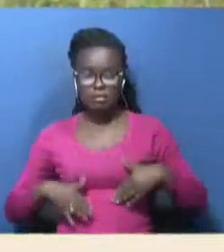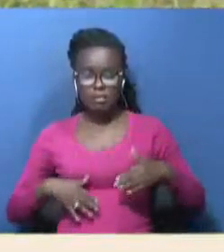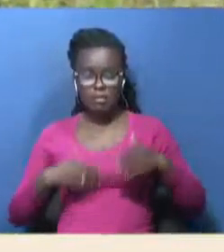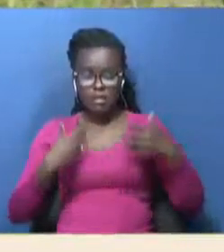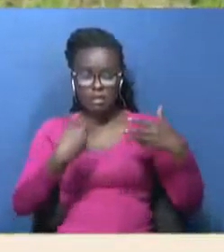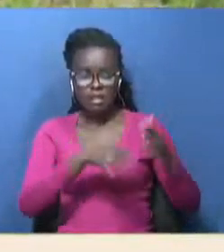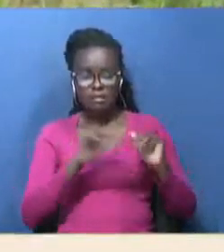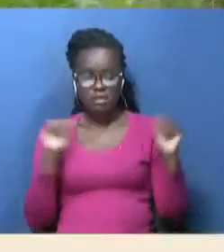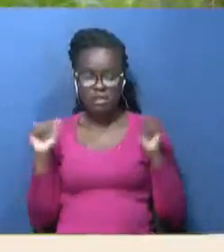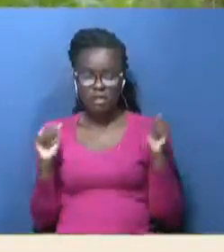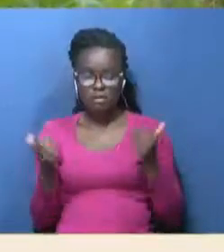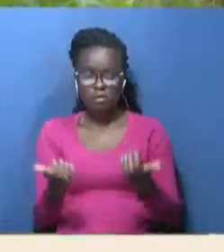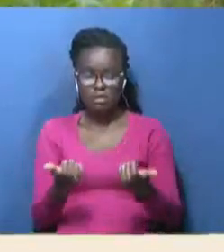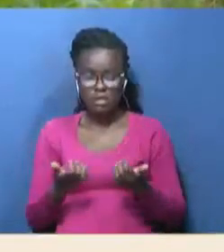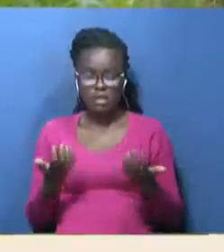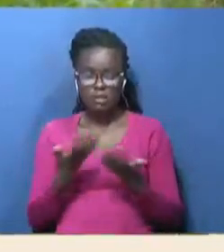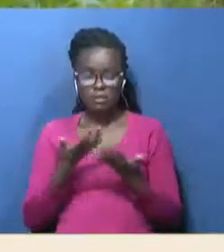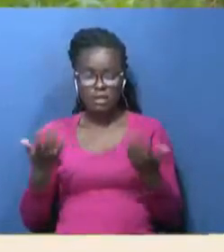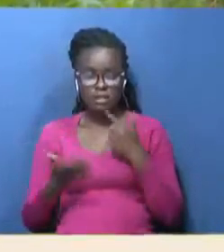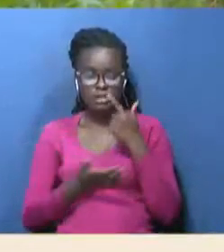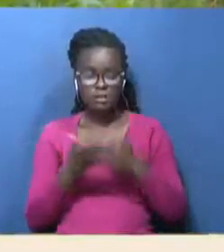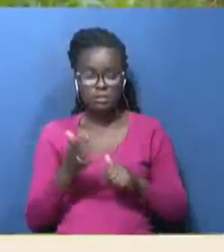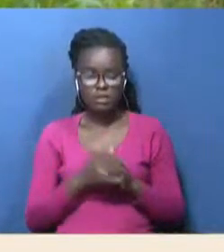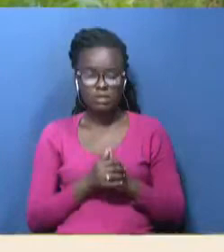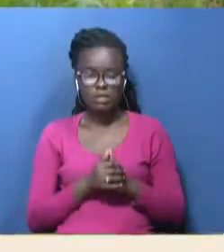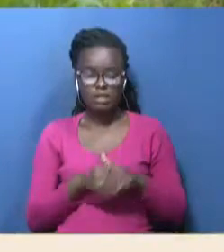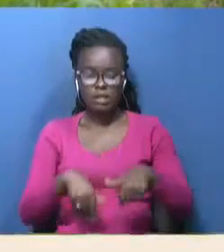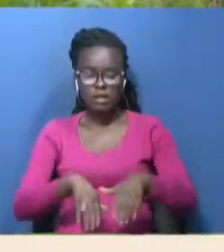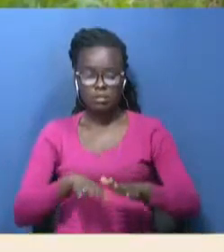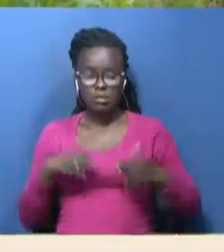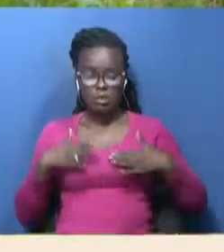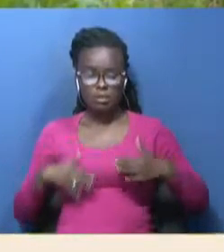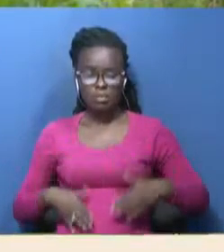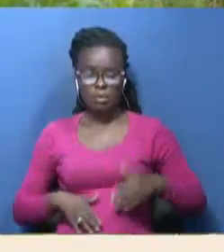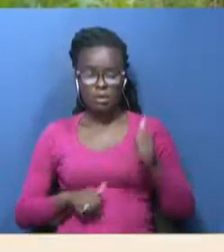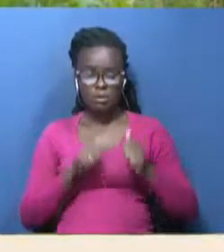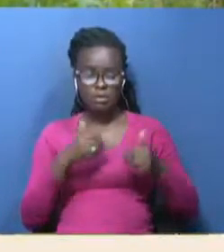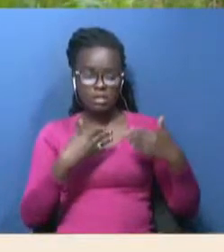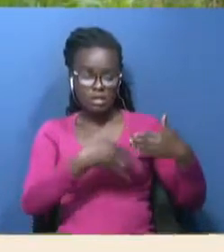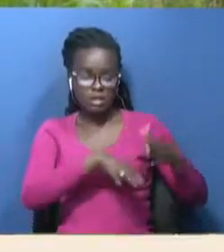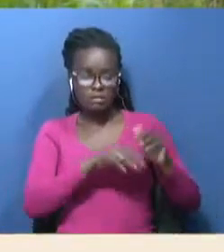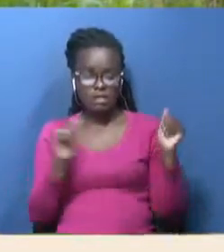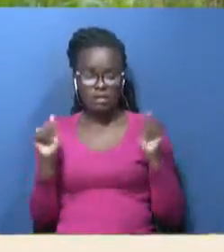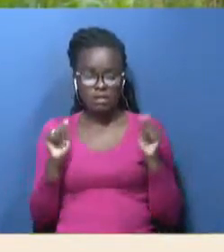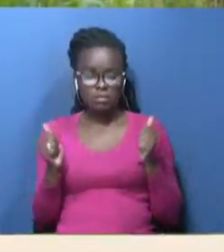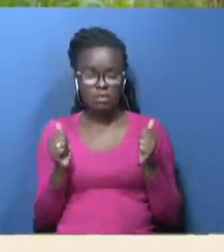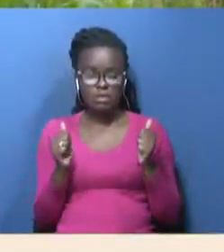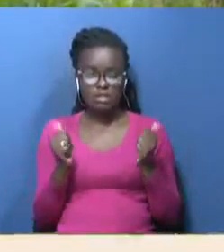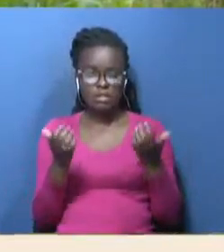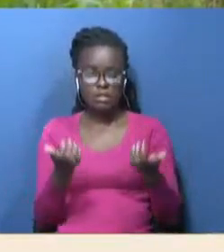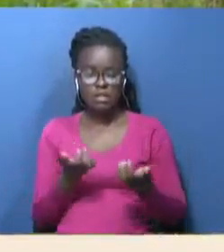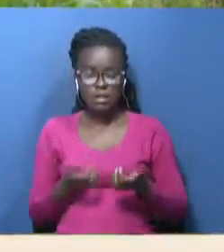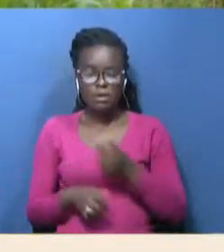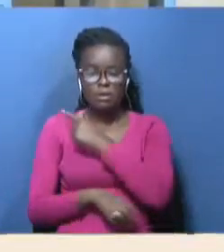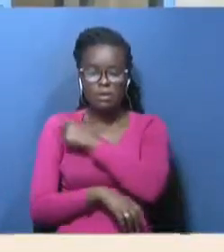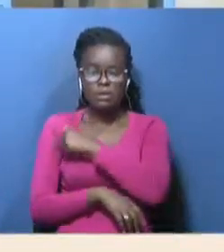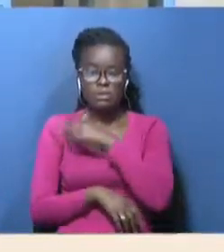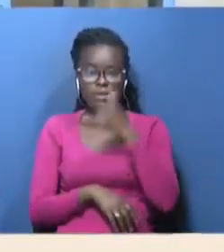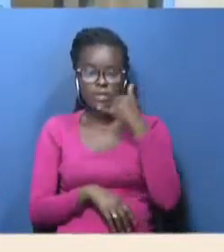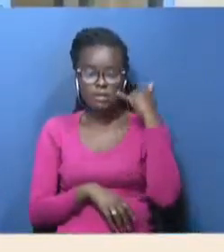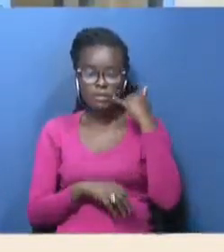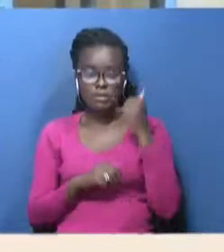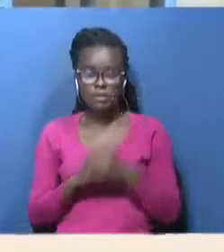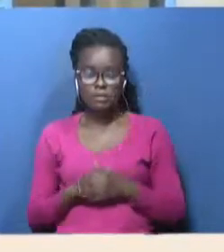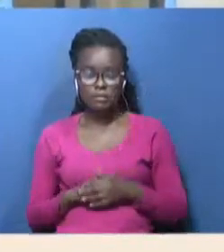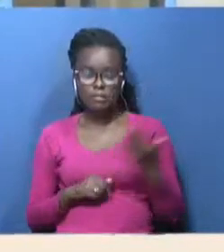ĩgĩtiganĩrio mocarĩ-inĩ, kũrĩa hithũrĩtie atĩ nĩ merĩga gũthika mĩrĩ ĩngĩ ĩrĩa yatiganĩirio mocarĩ-inĩ wa thibitarĩ mũnene wa Naikuru. We